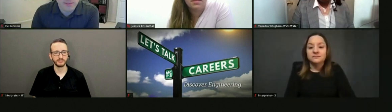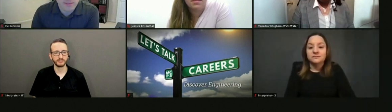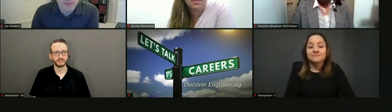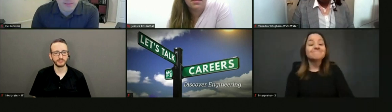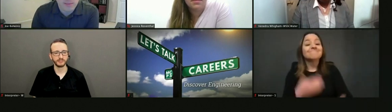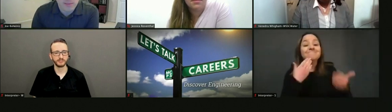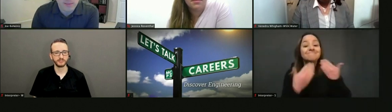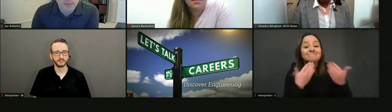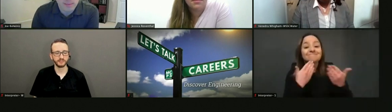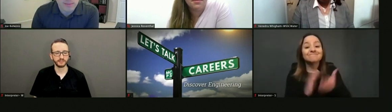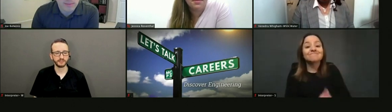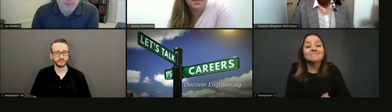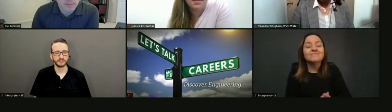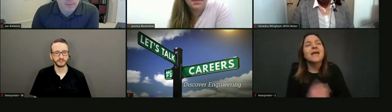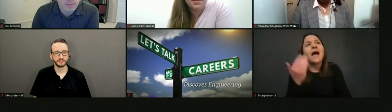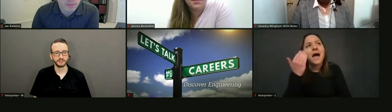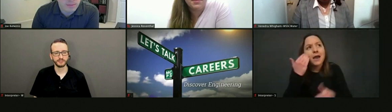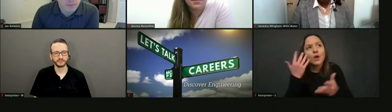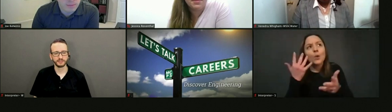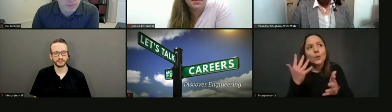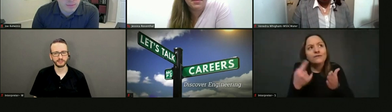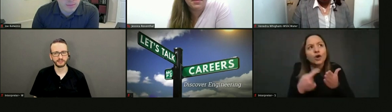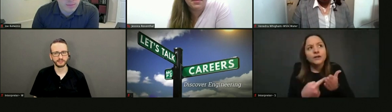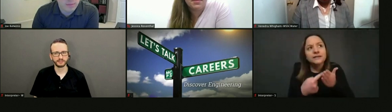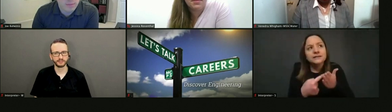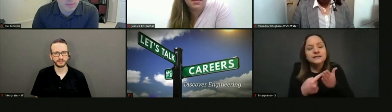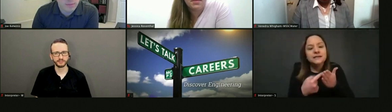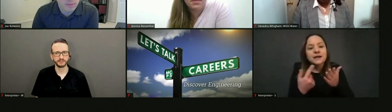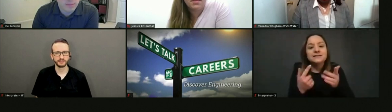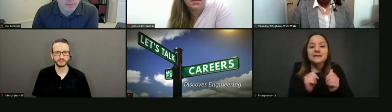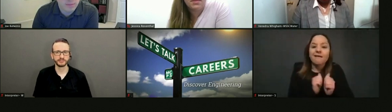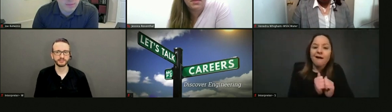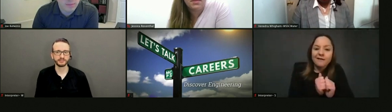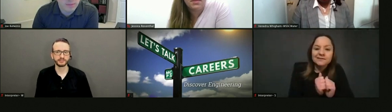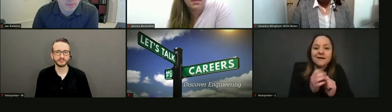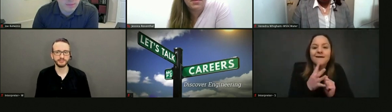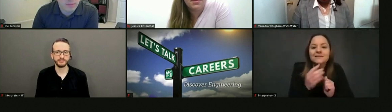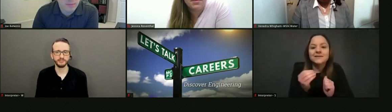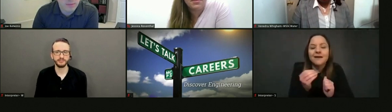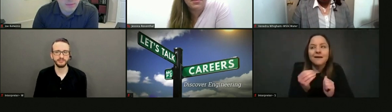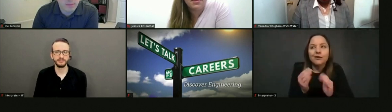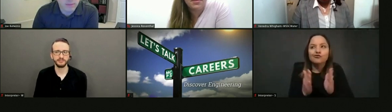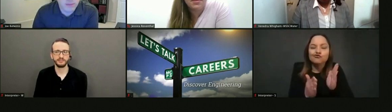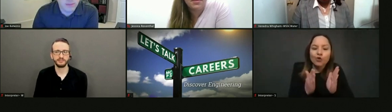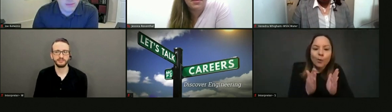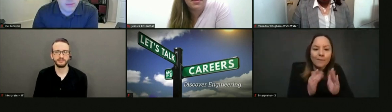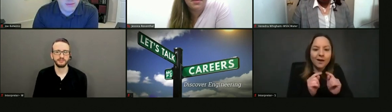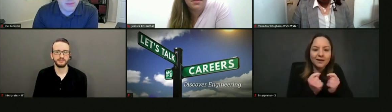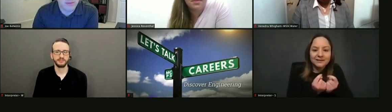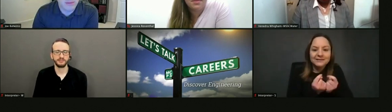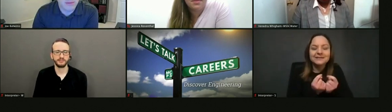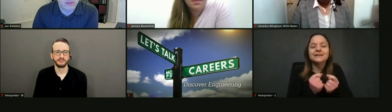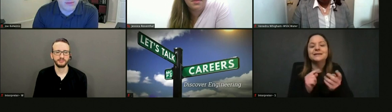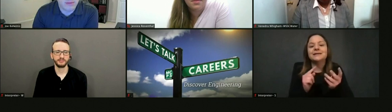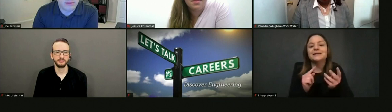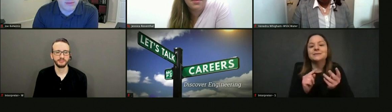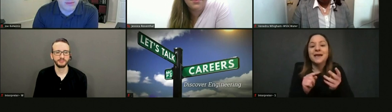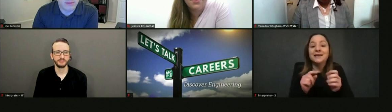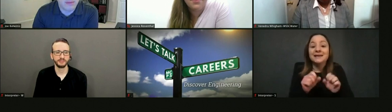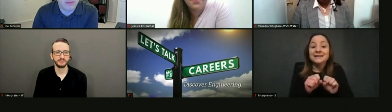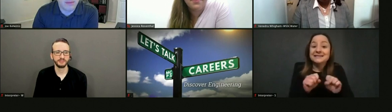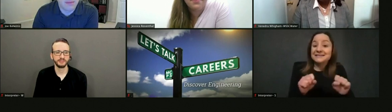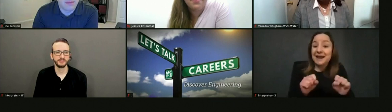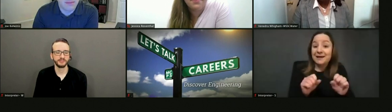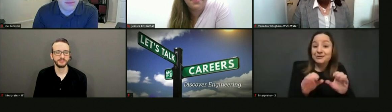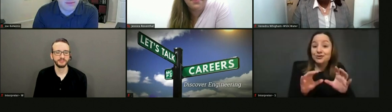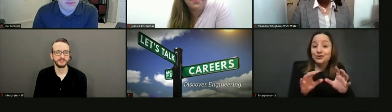Thank you. And I know we've already discussed contests and robotics teams and stage crew for drama clubs,